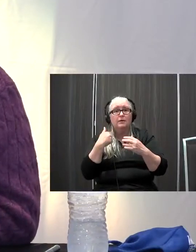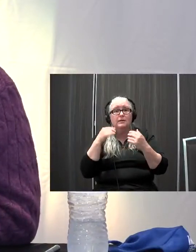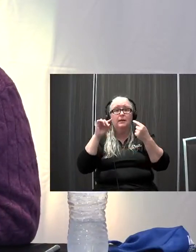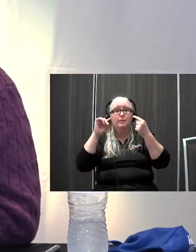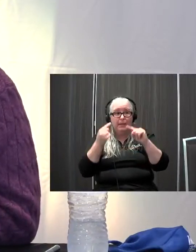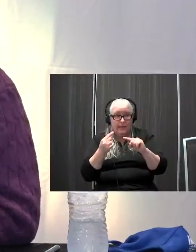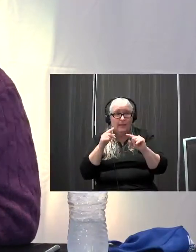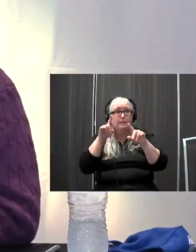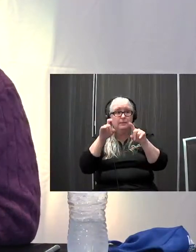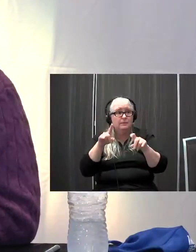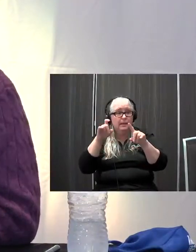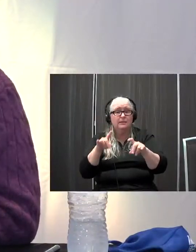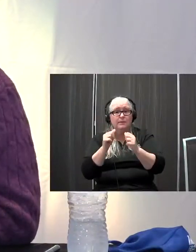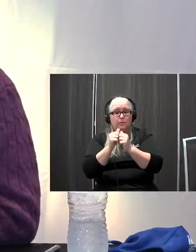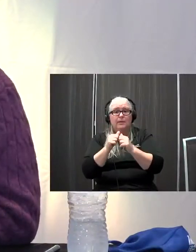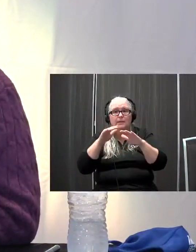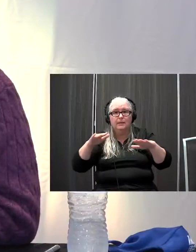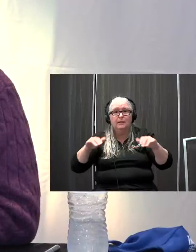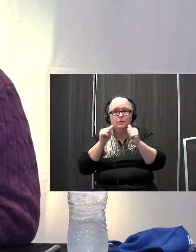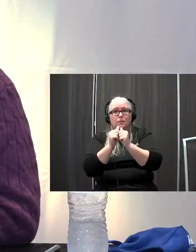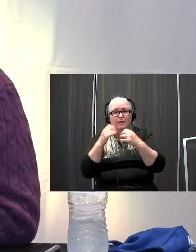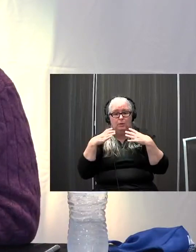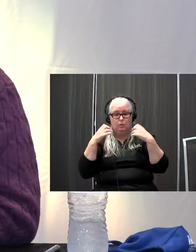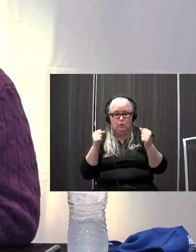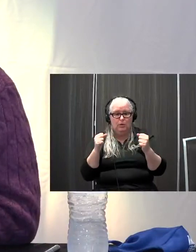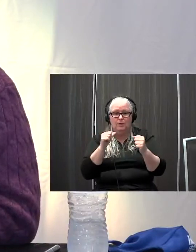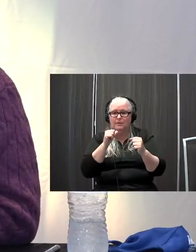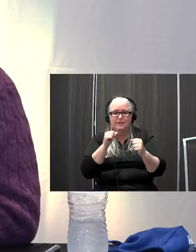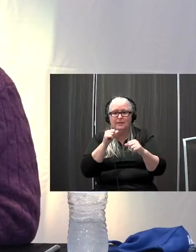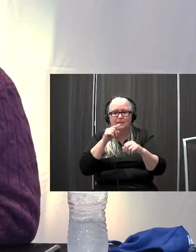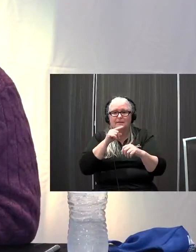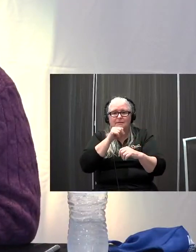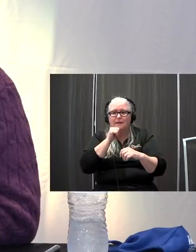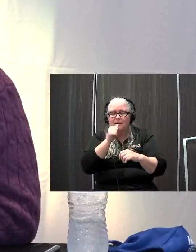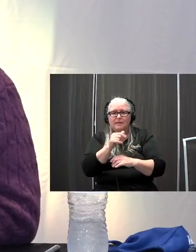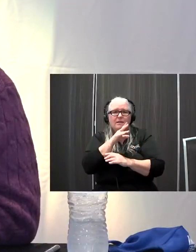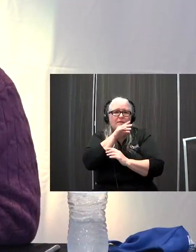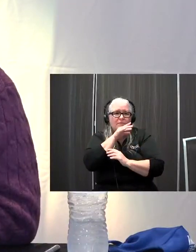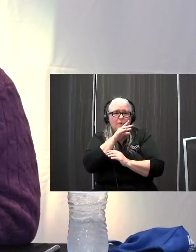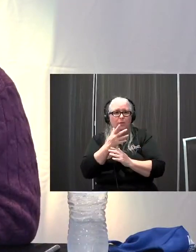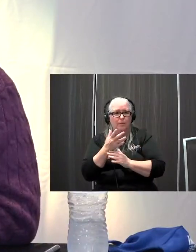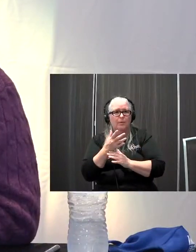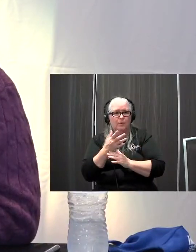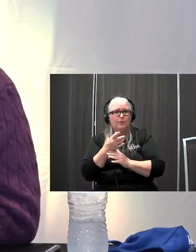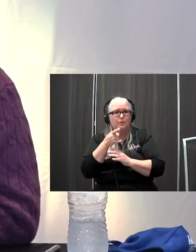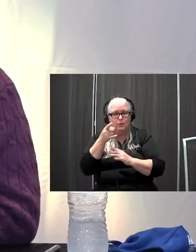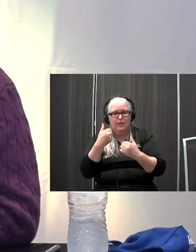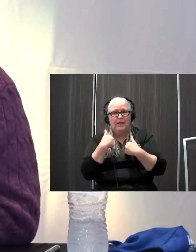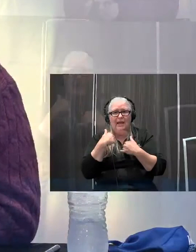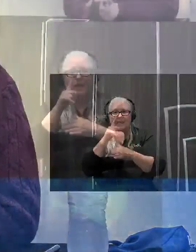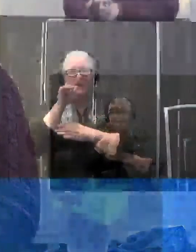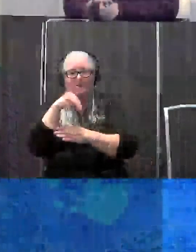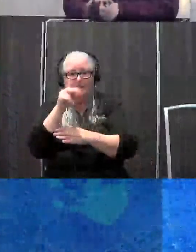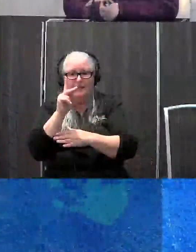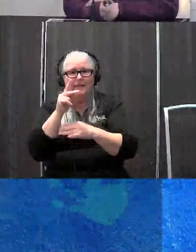with charge who are nonverbal or non-vocal. So just so that you kind of know of these things, we put the link to them. So if that